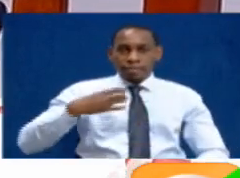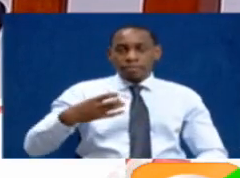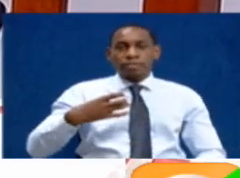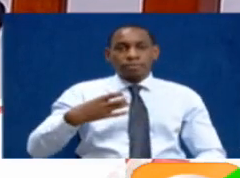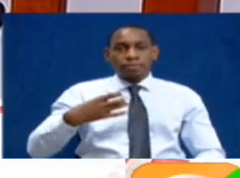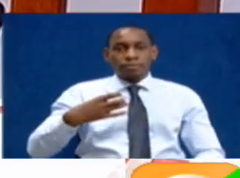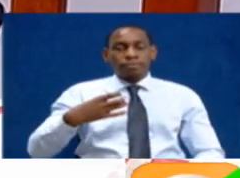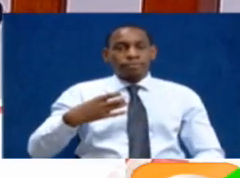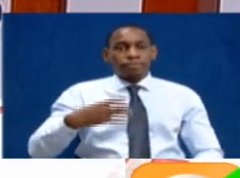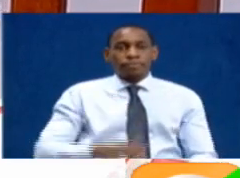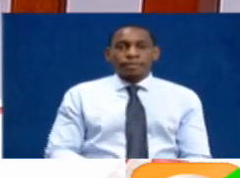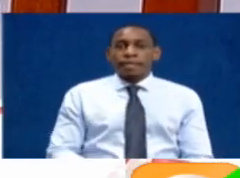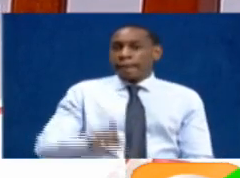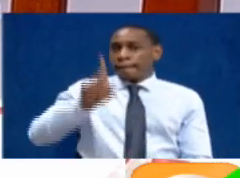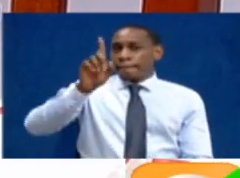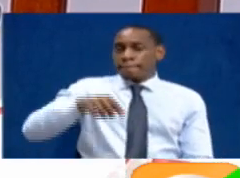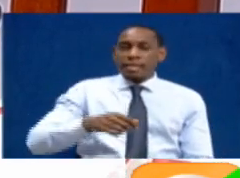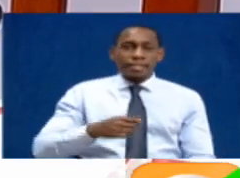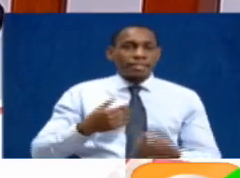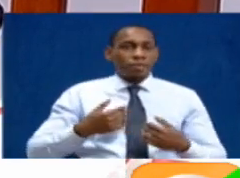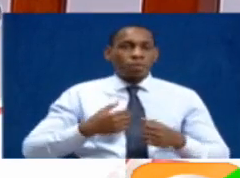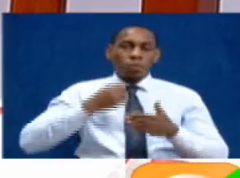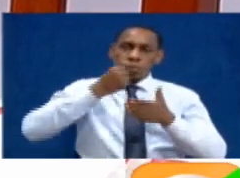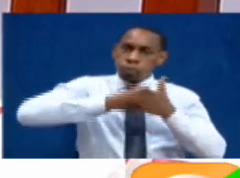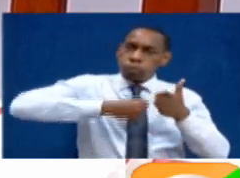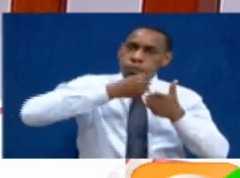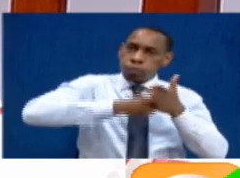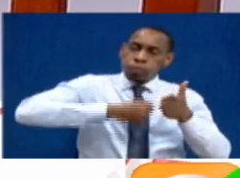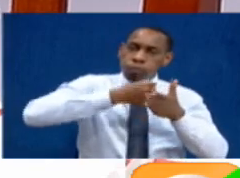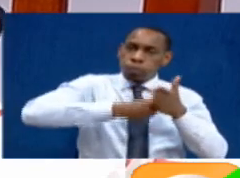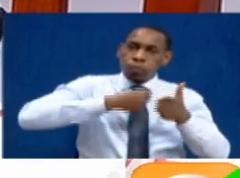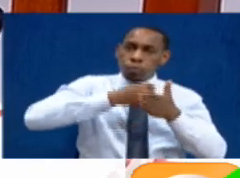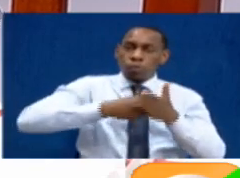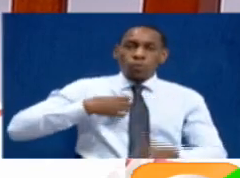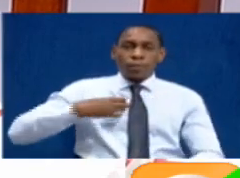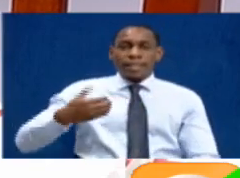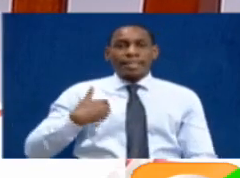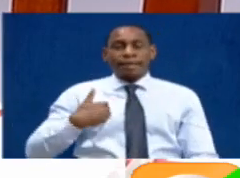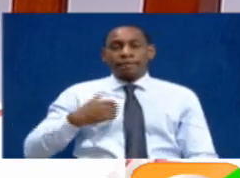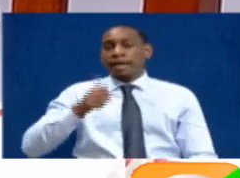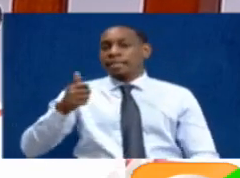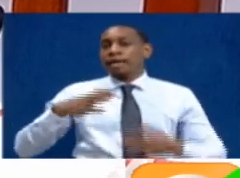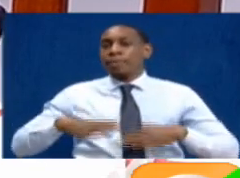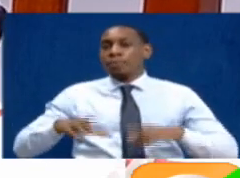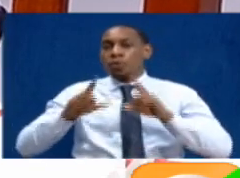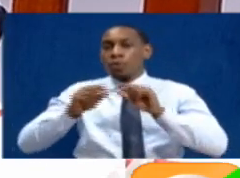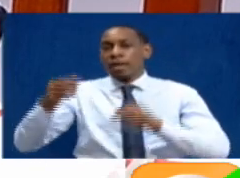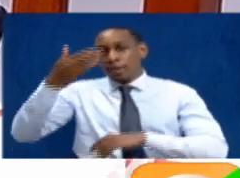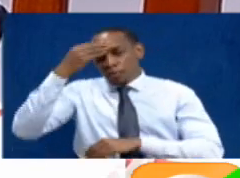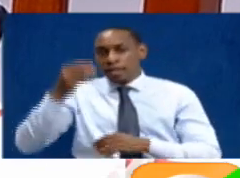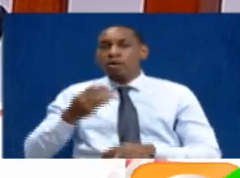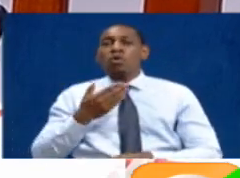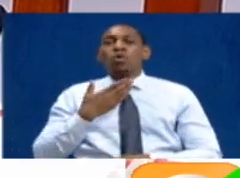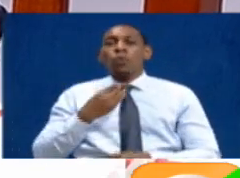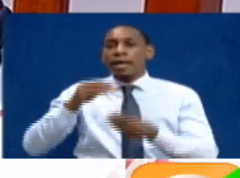it. You must struggle to become rich. Forget about those people who say, we want to make